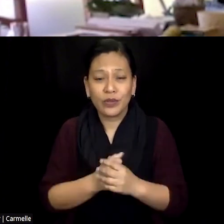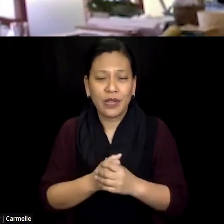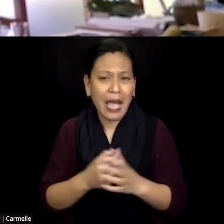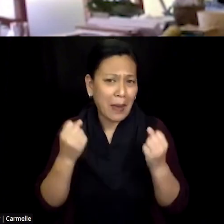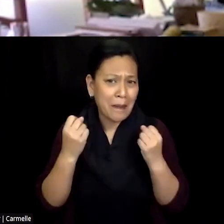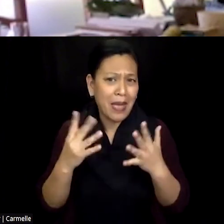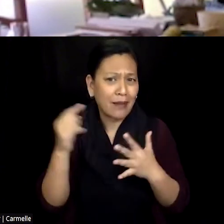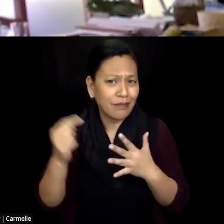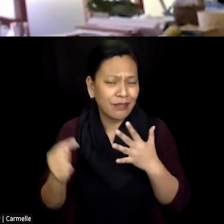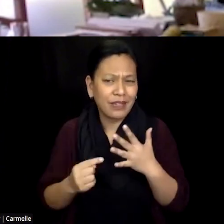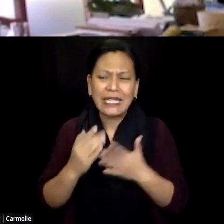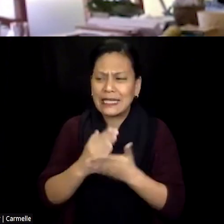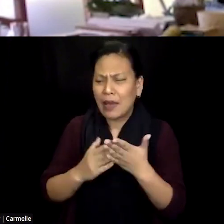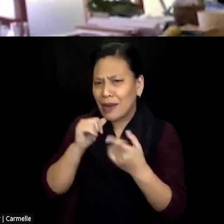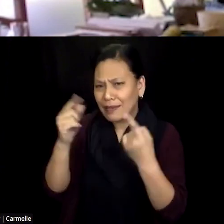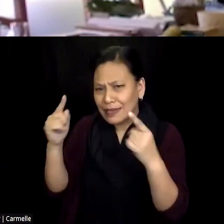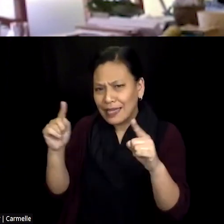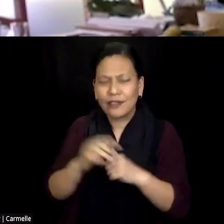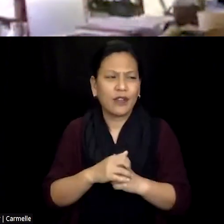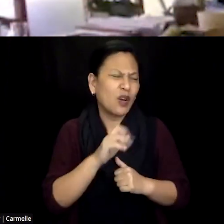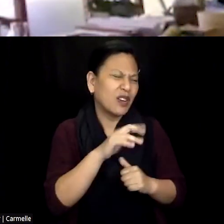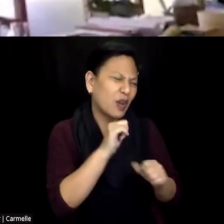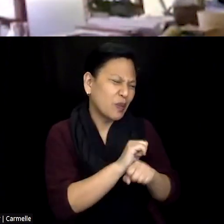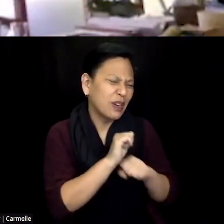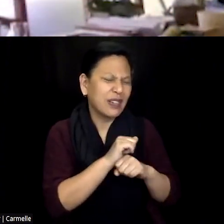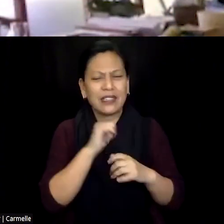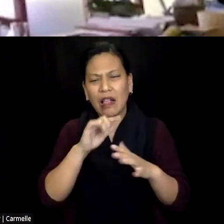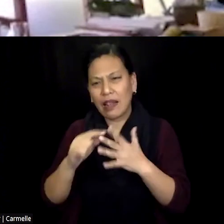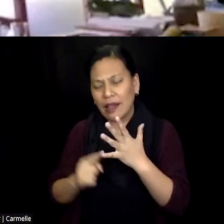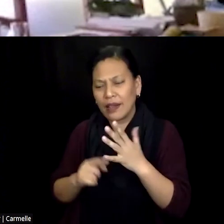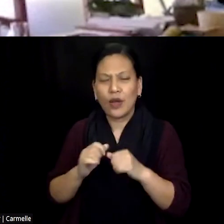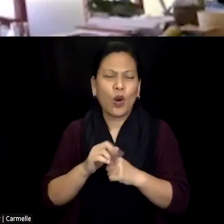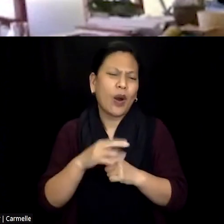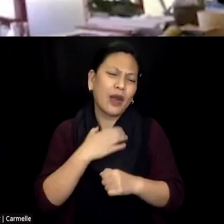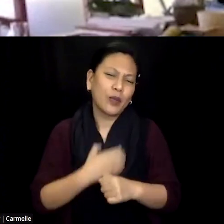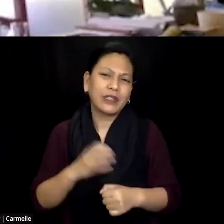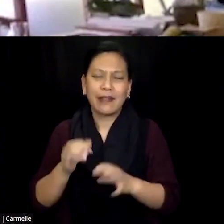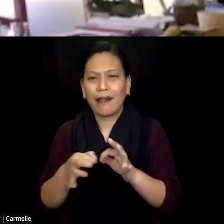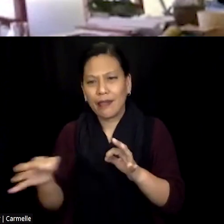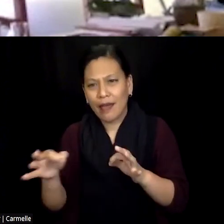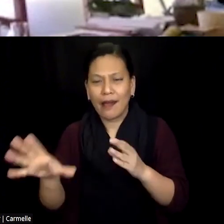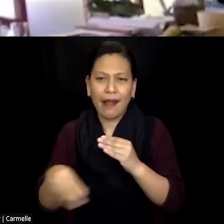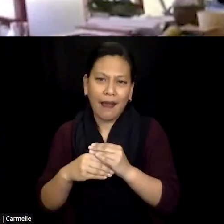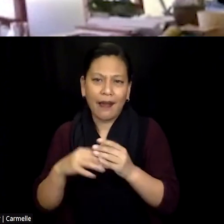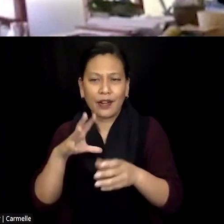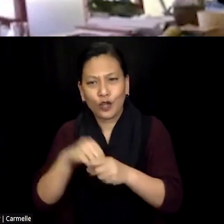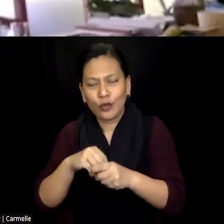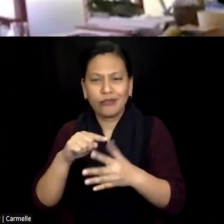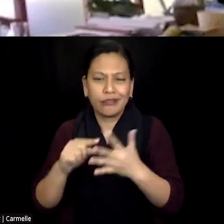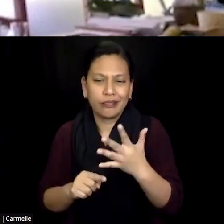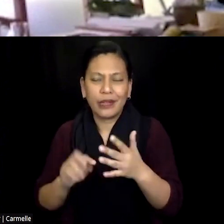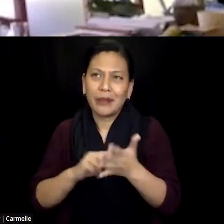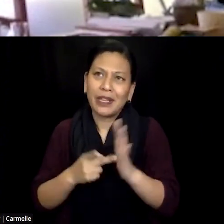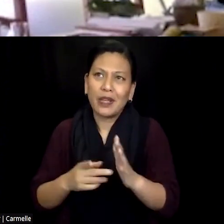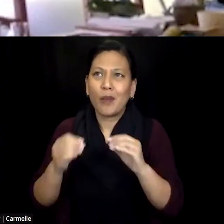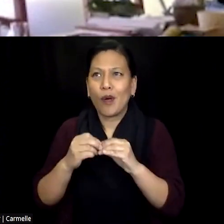things of like, oh, we didn't get that to work and that could have been cool. Or like, I wish the studio had let me put that one line in, because that would have been